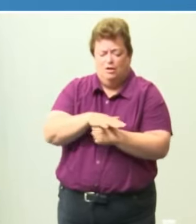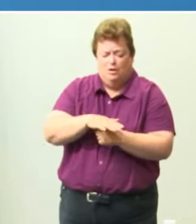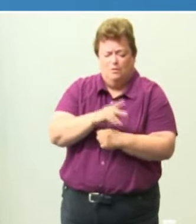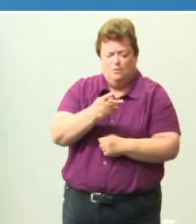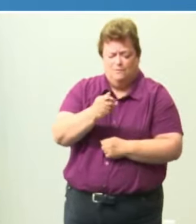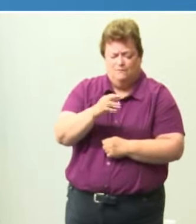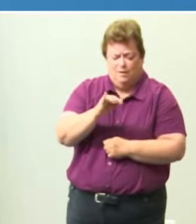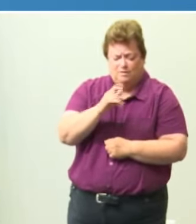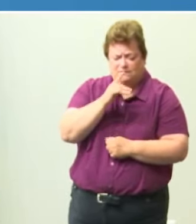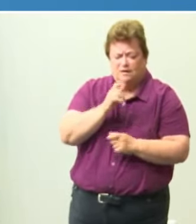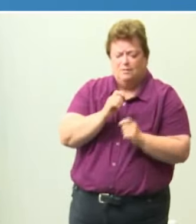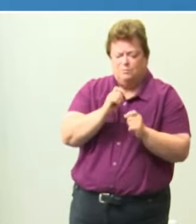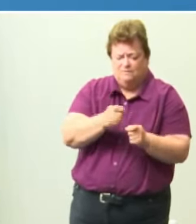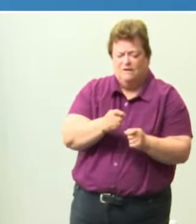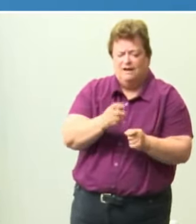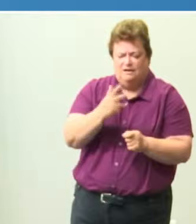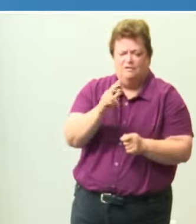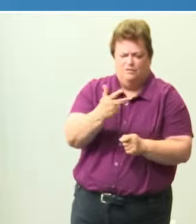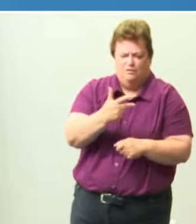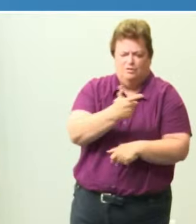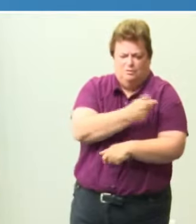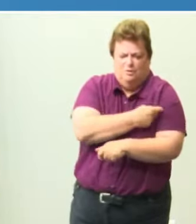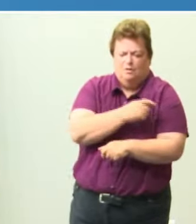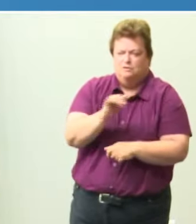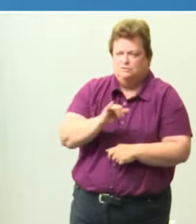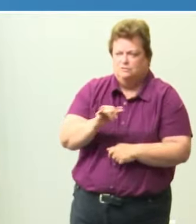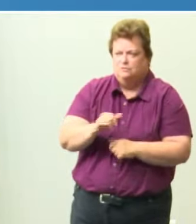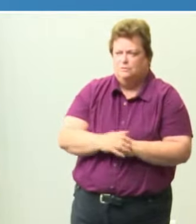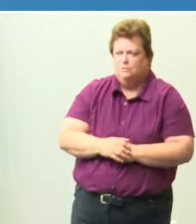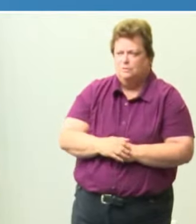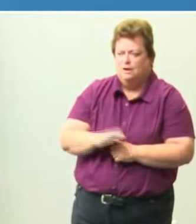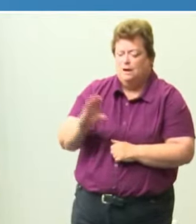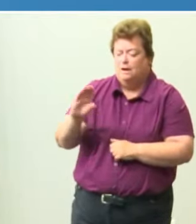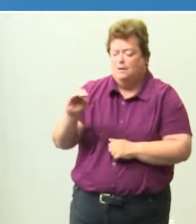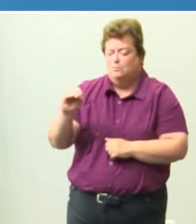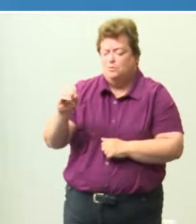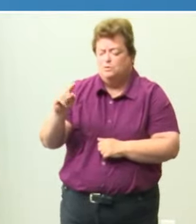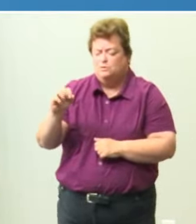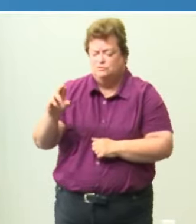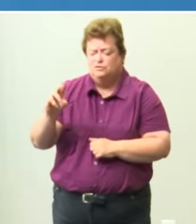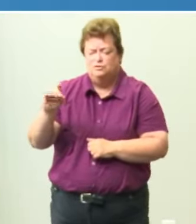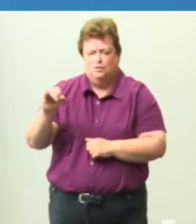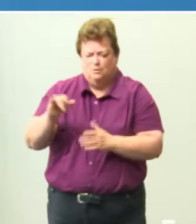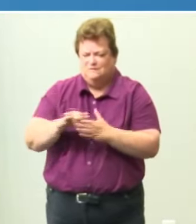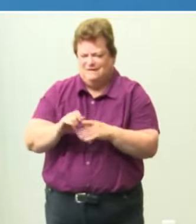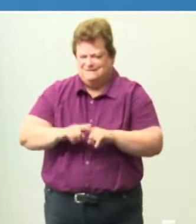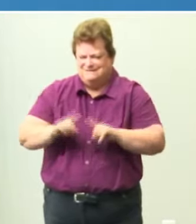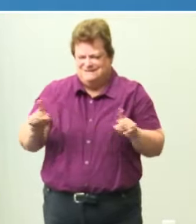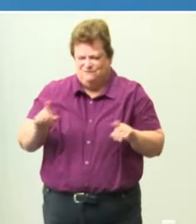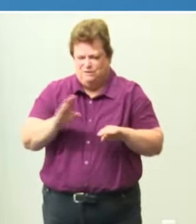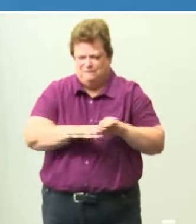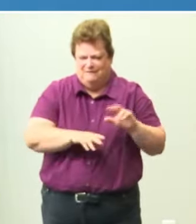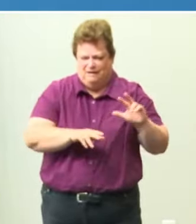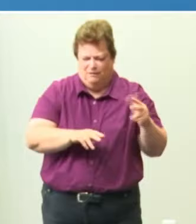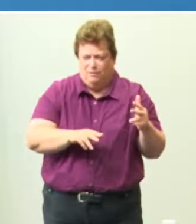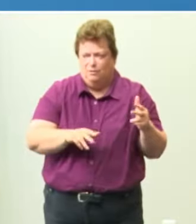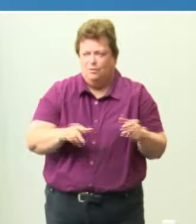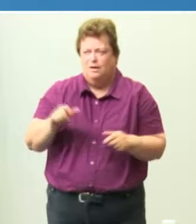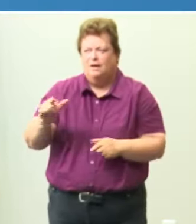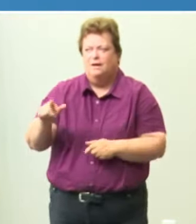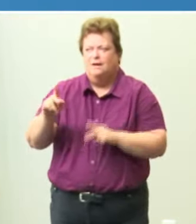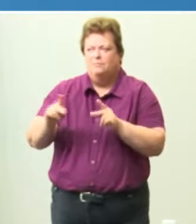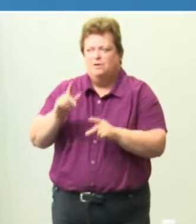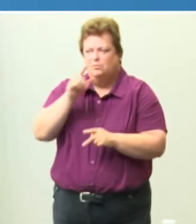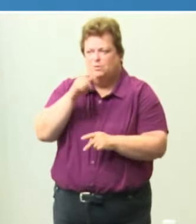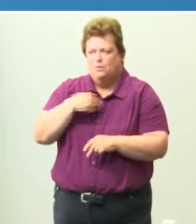pharmacies are providing the third dose as well. A booster dose is different than a third dose. A booster is for people